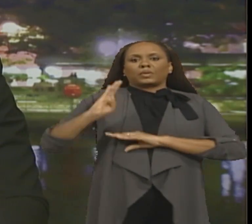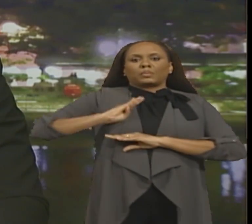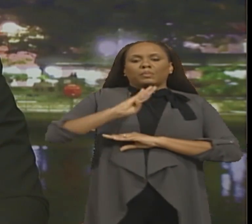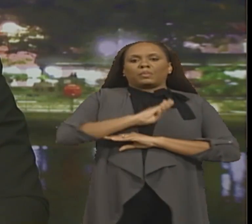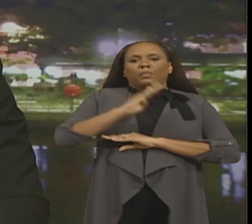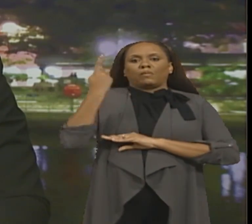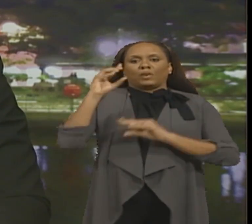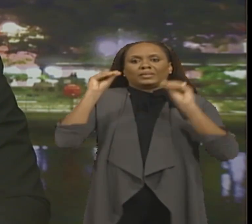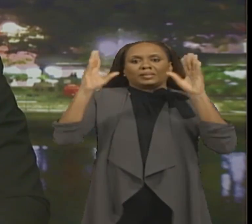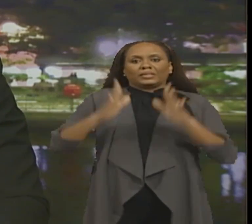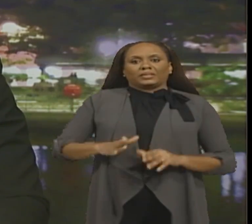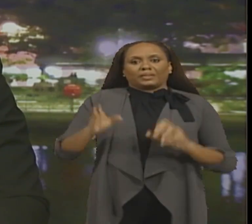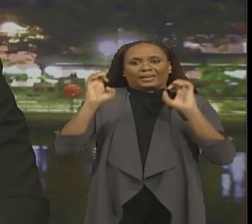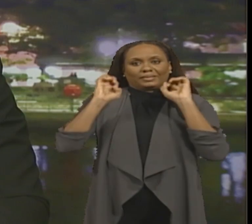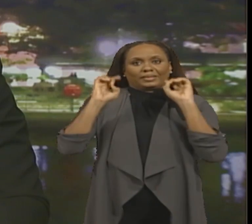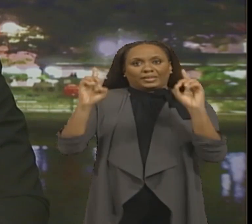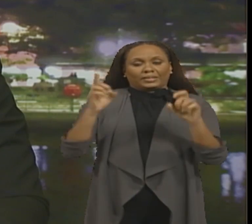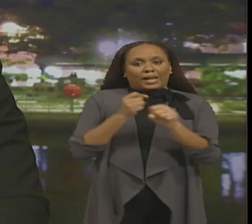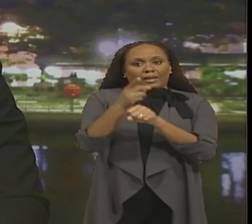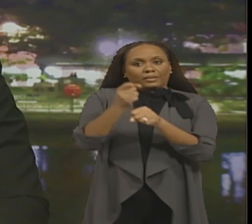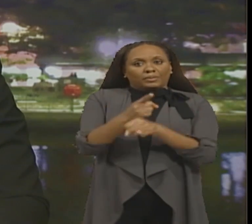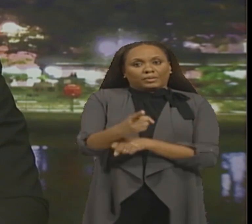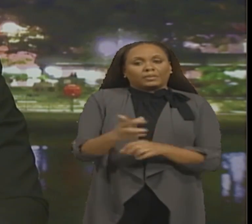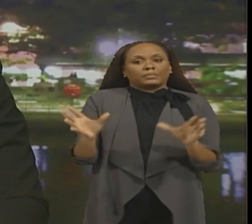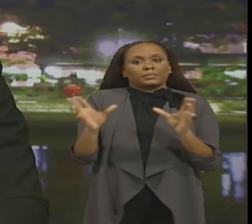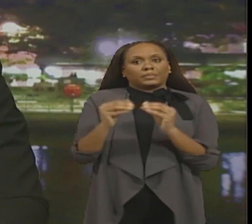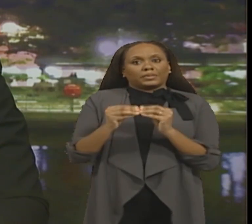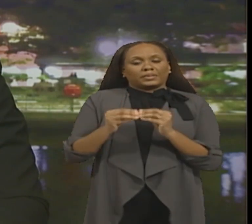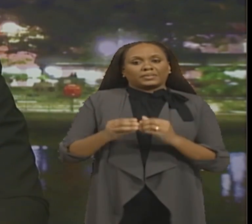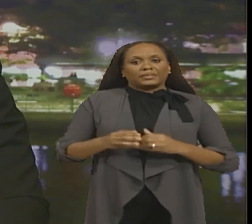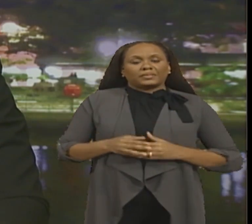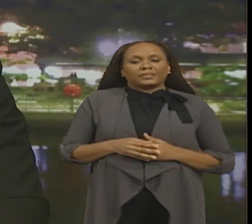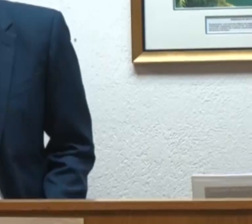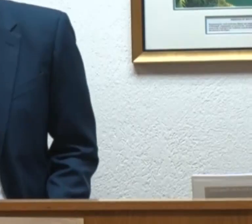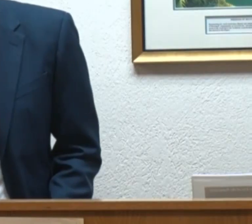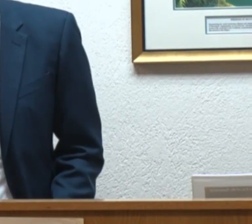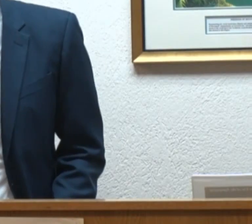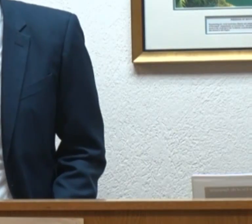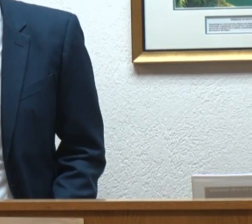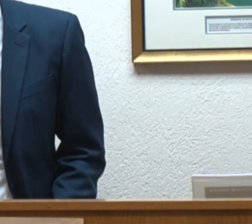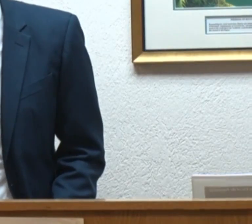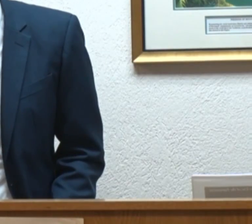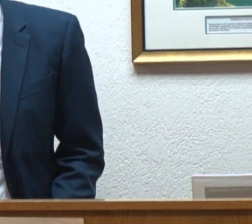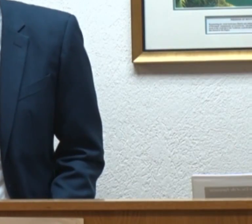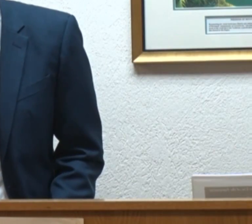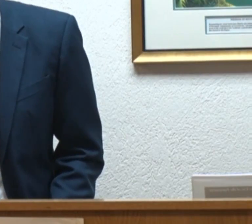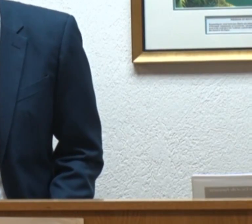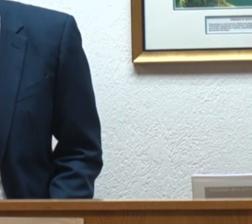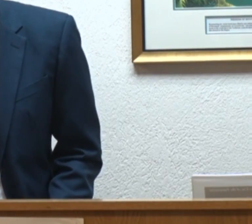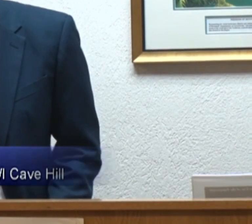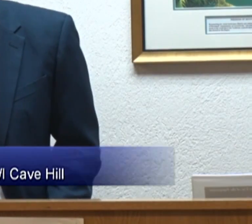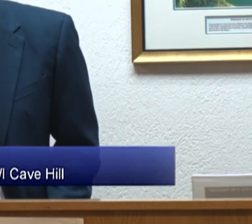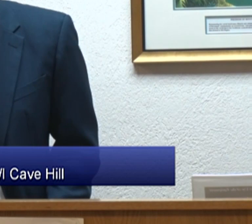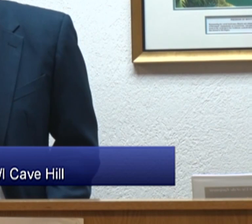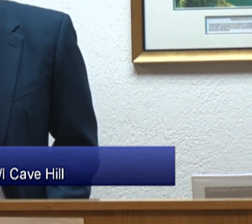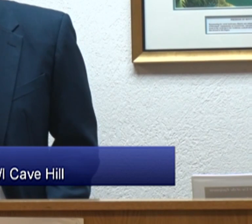Teacher Education annual meeting. None of us have all that is